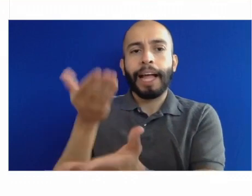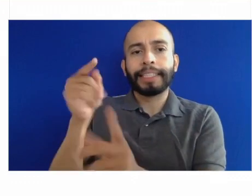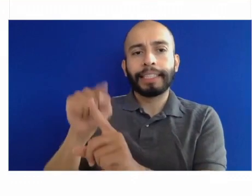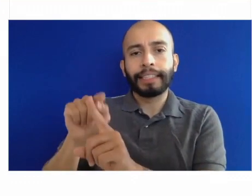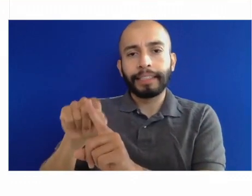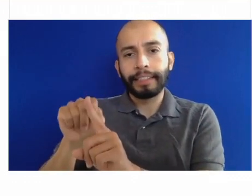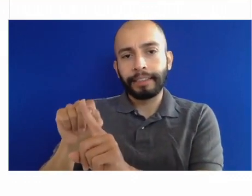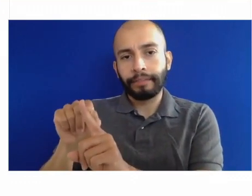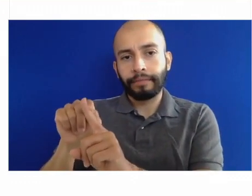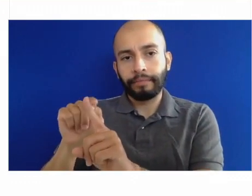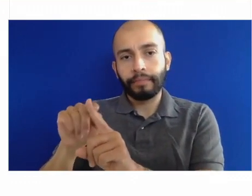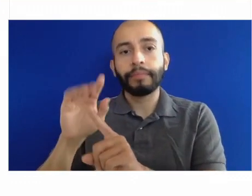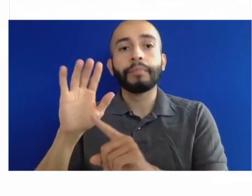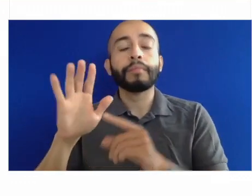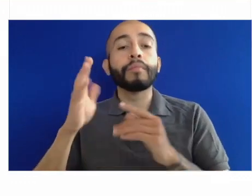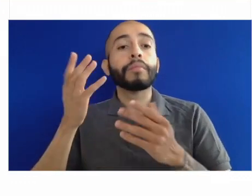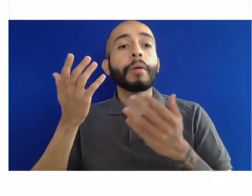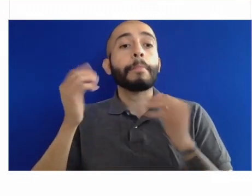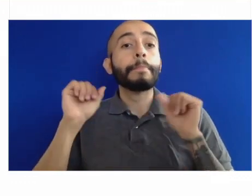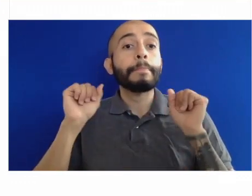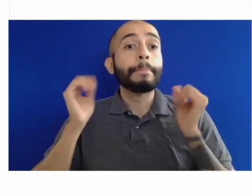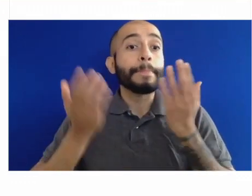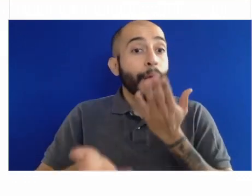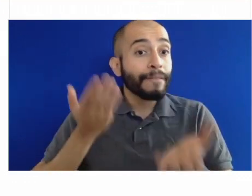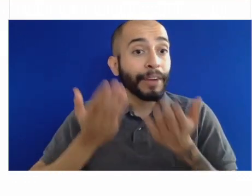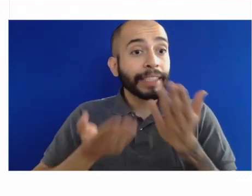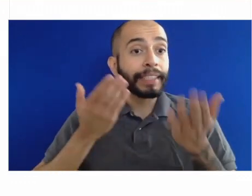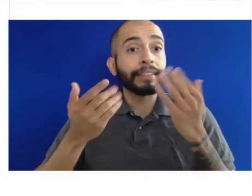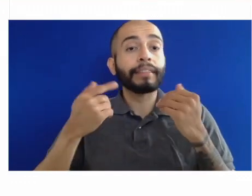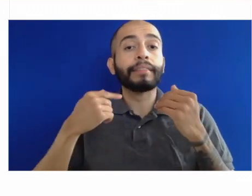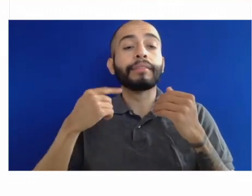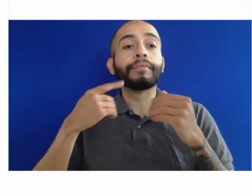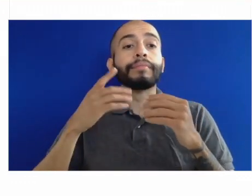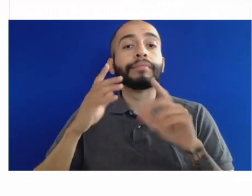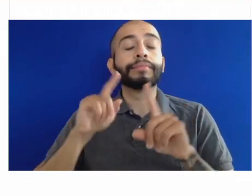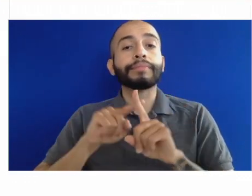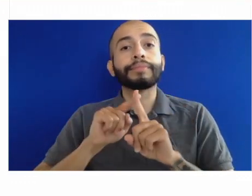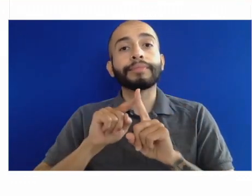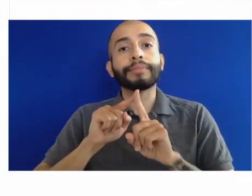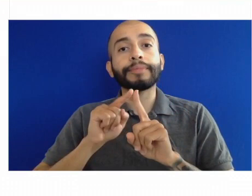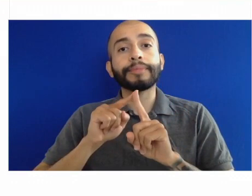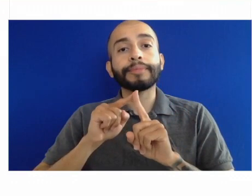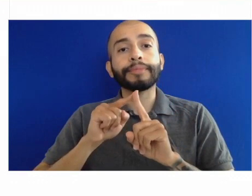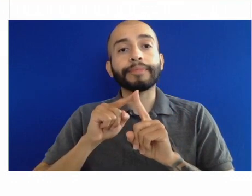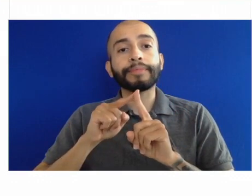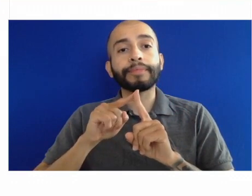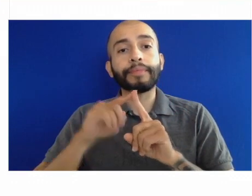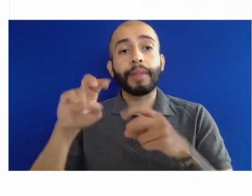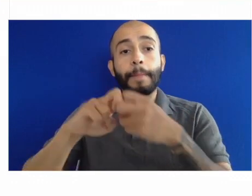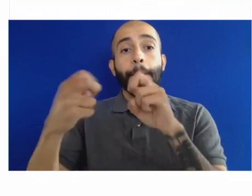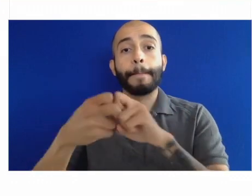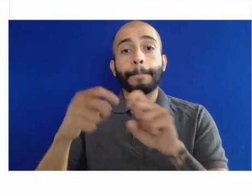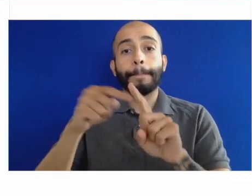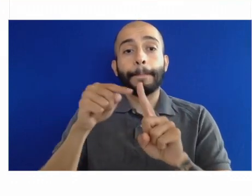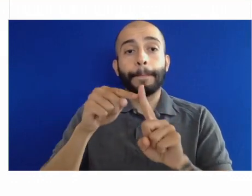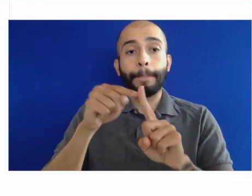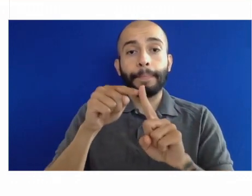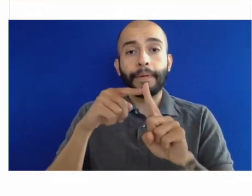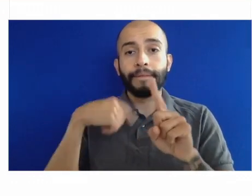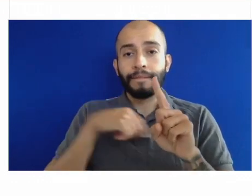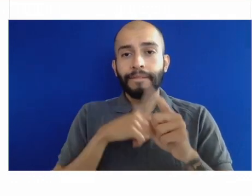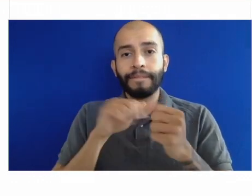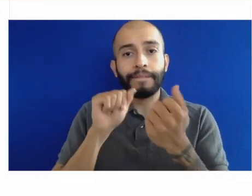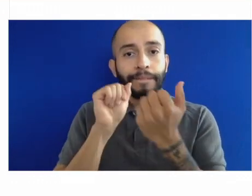the multifactorial nature of the problem that we face, which is that there are really multiple actors with multiple agendas that